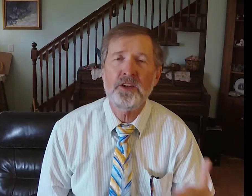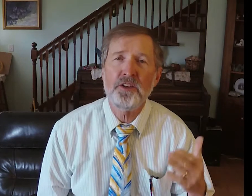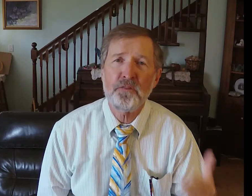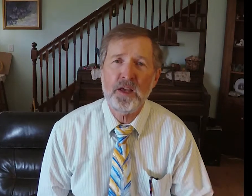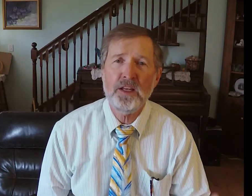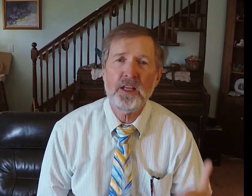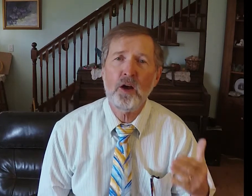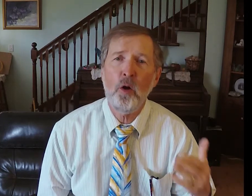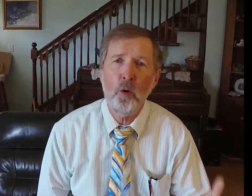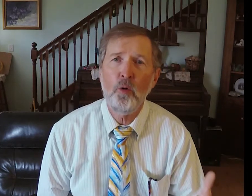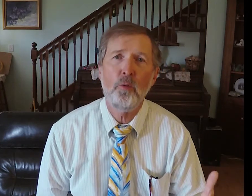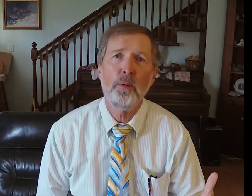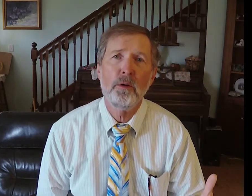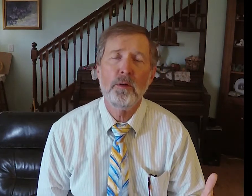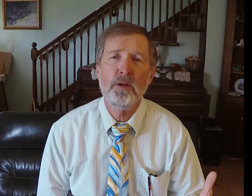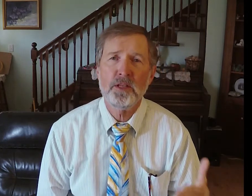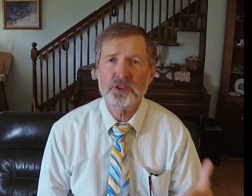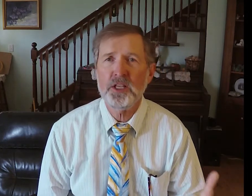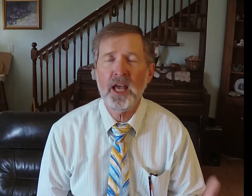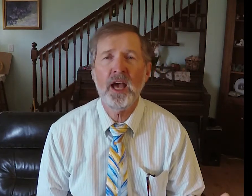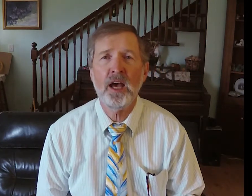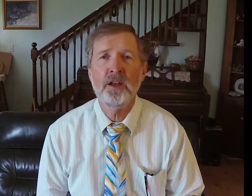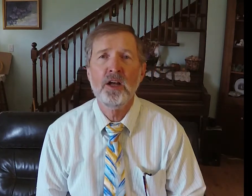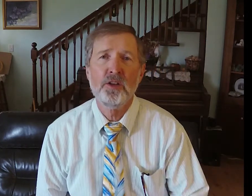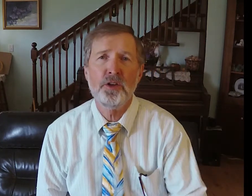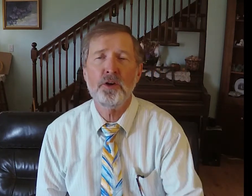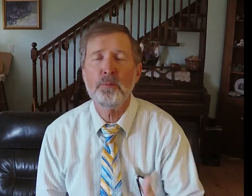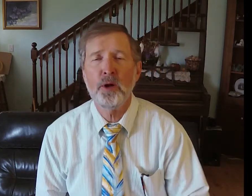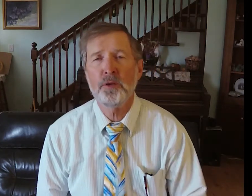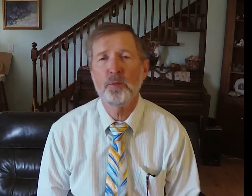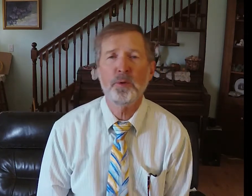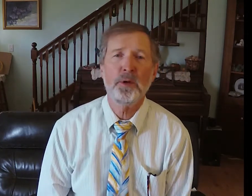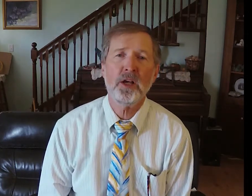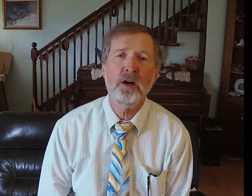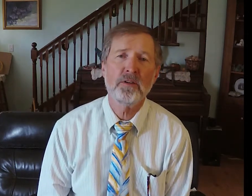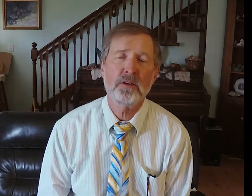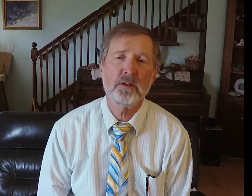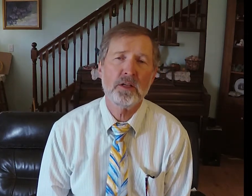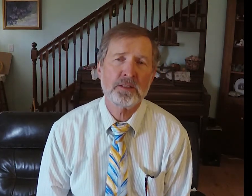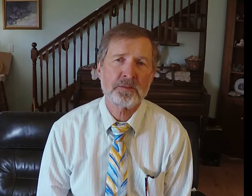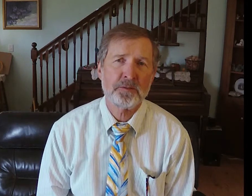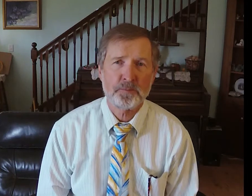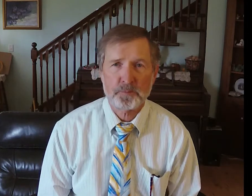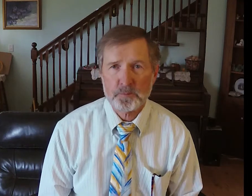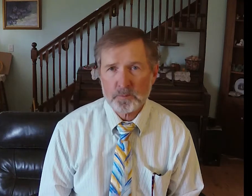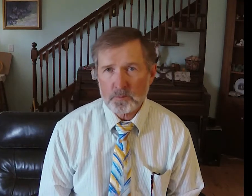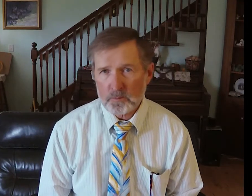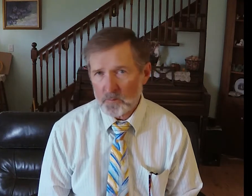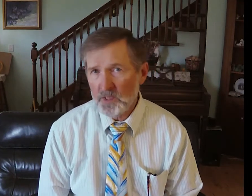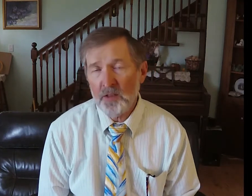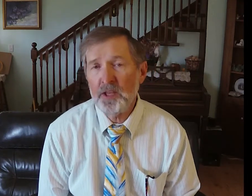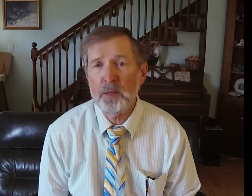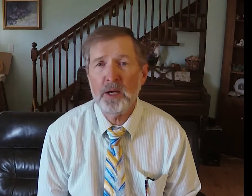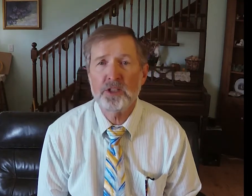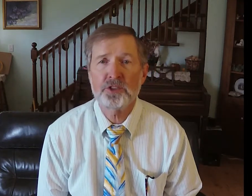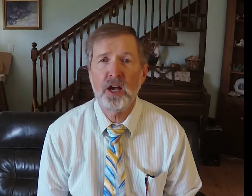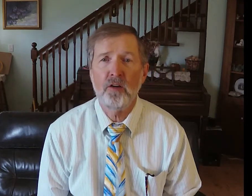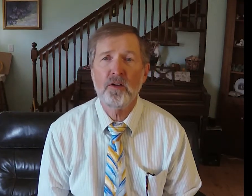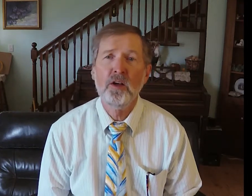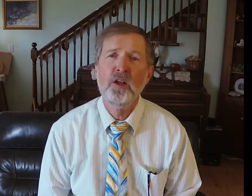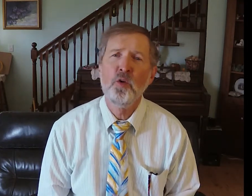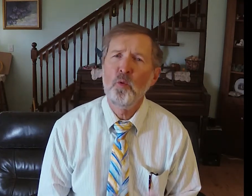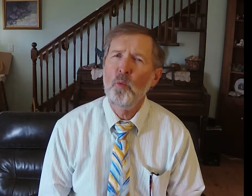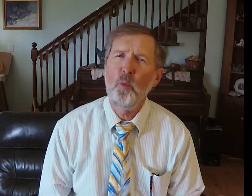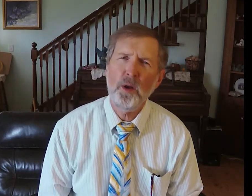All in defending hope that she had that her brother would recover. Now think about